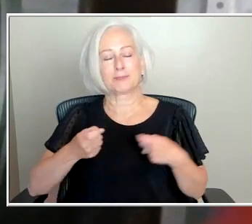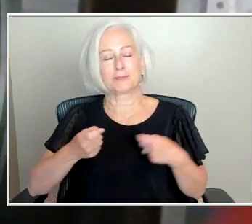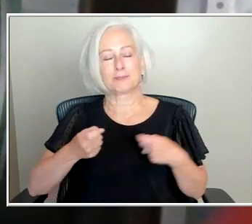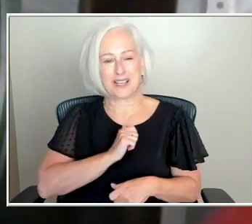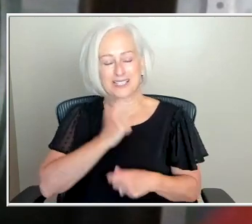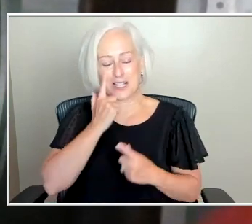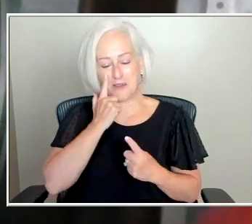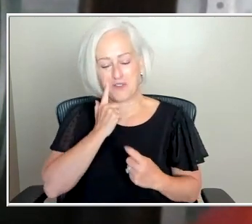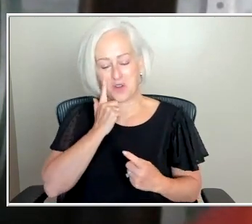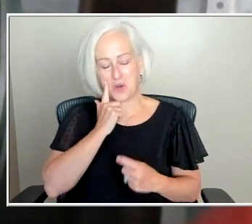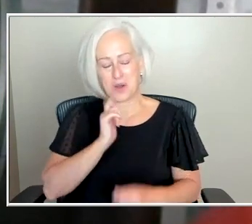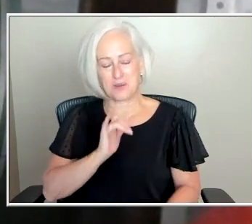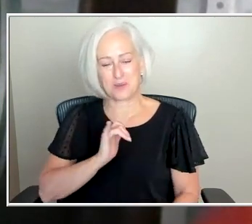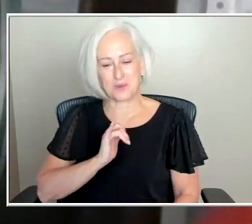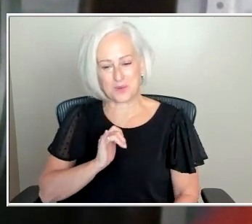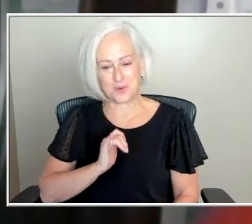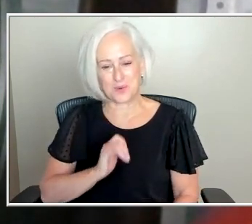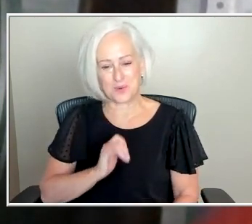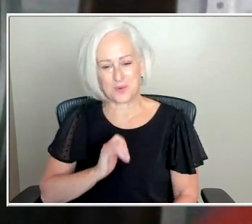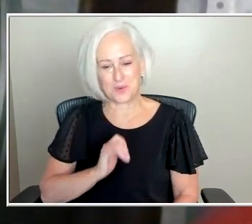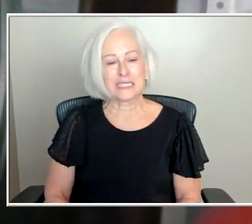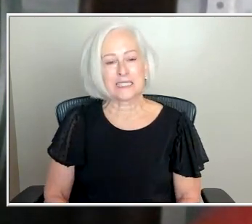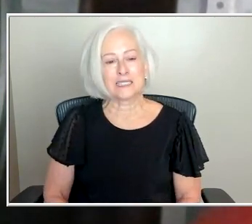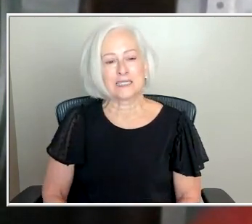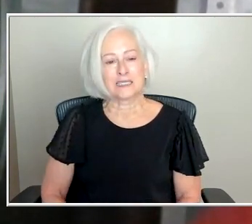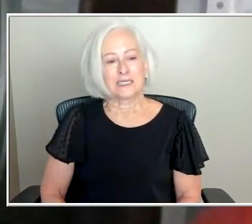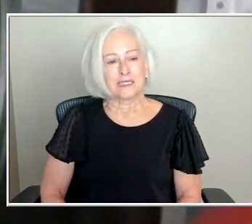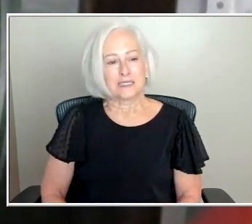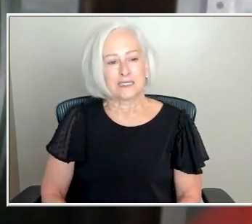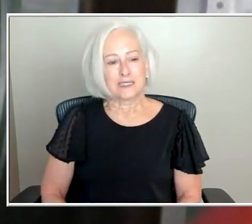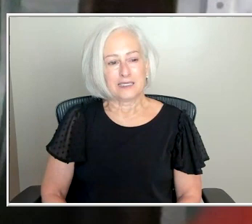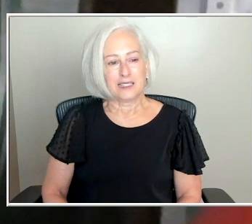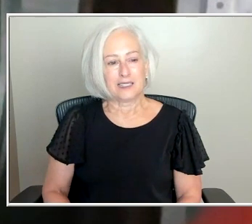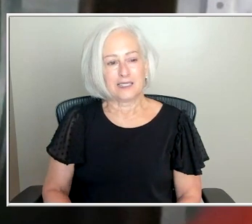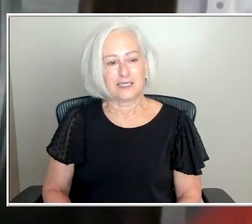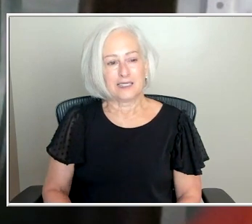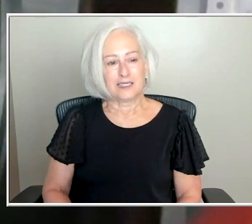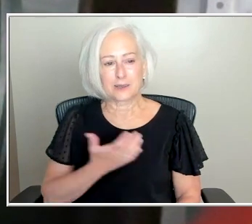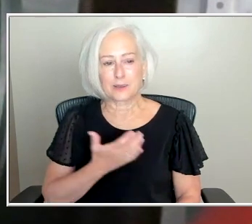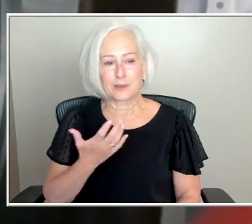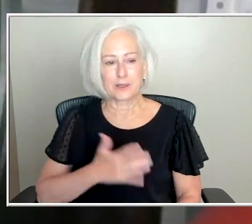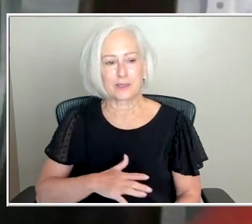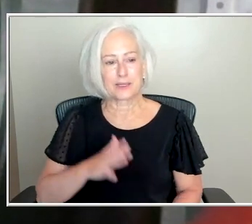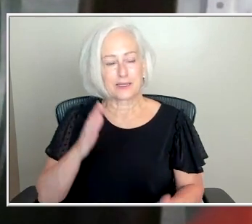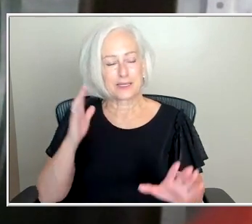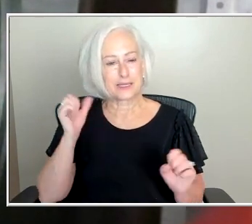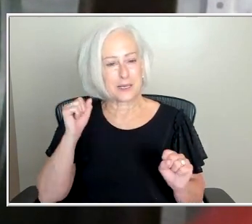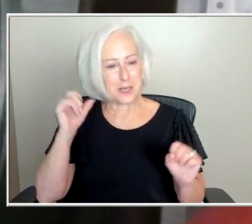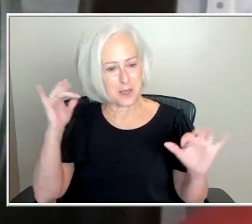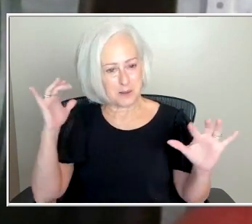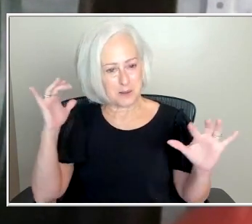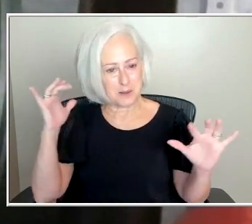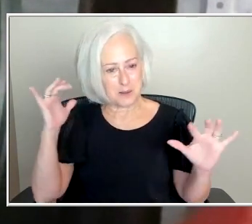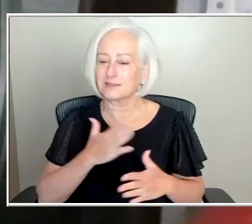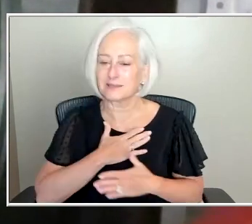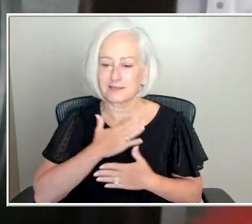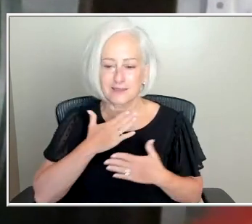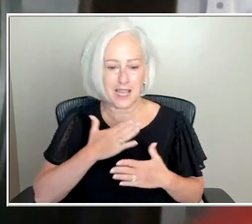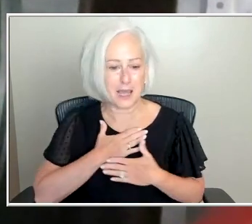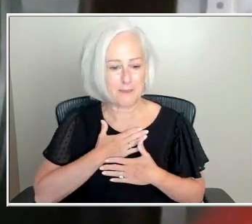But I love him to death, and he's been a wonderful joy in my life, and the grandkids, my